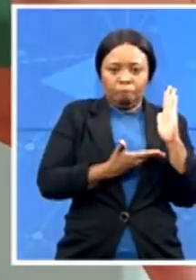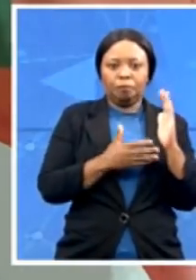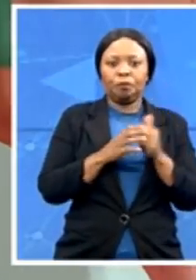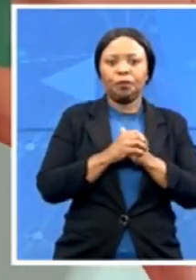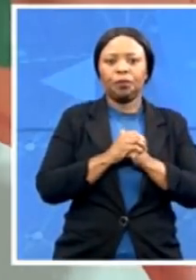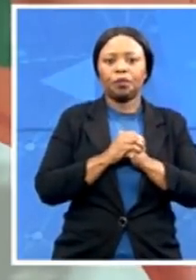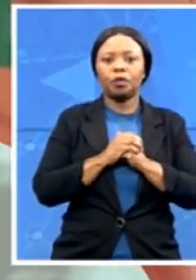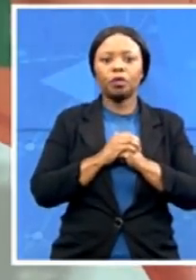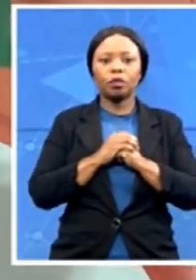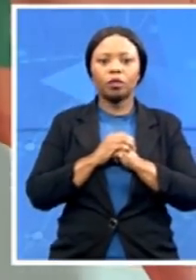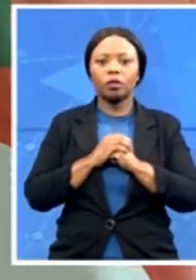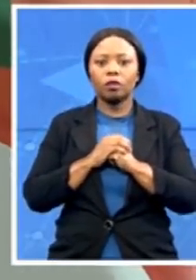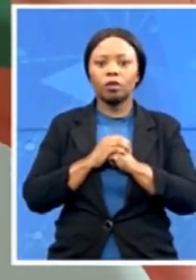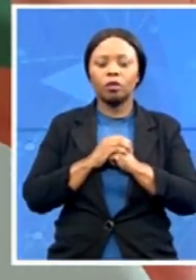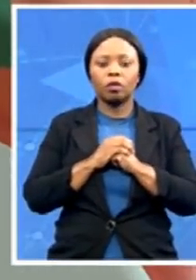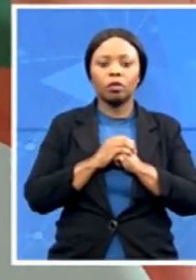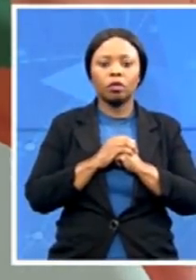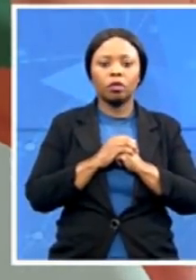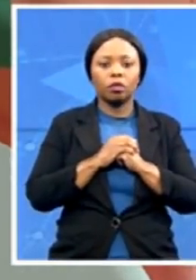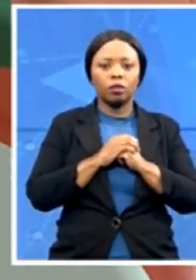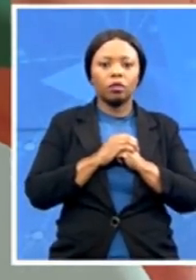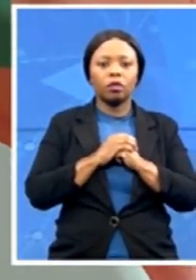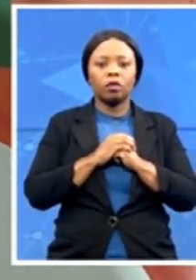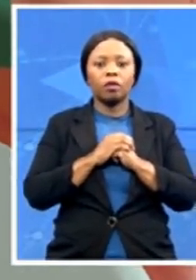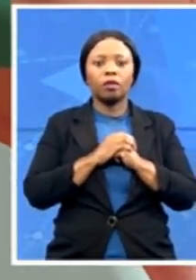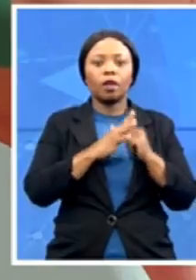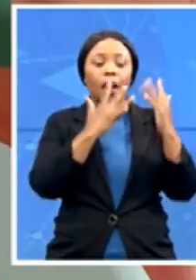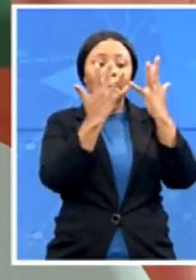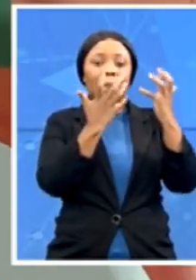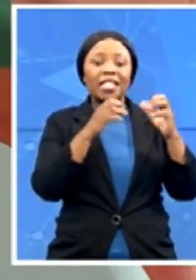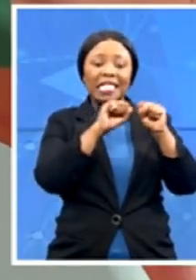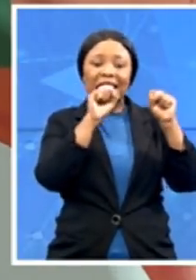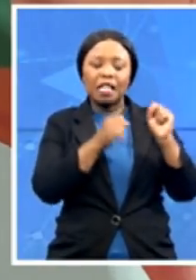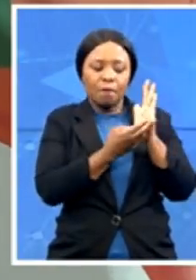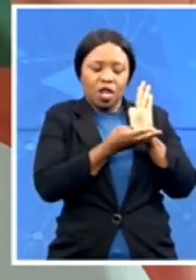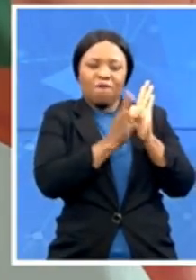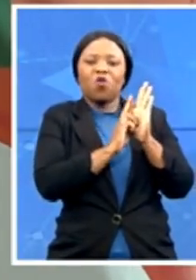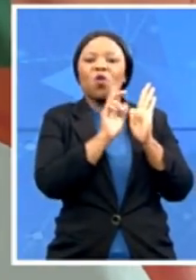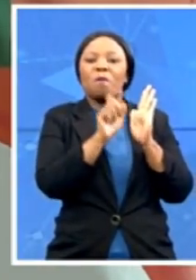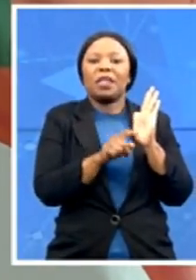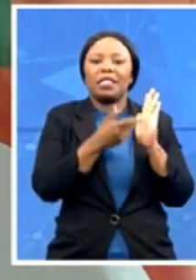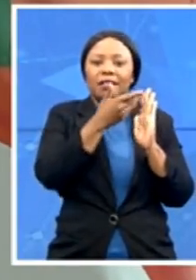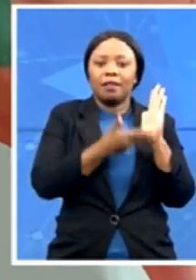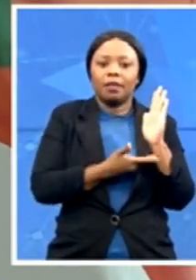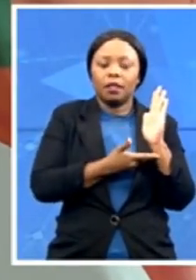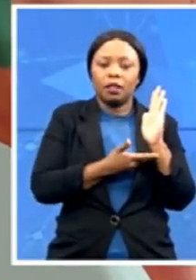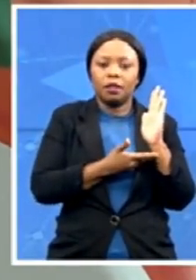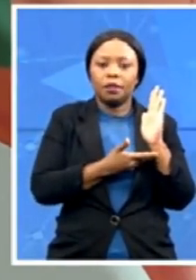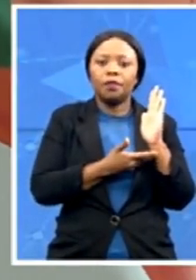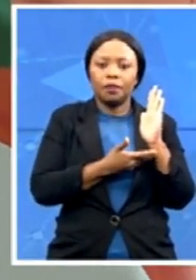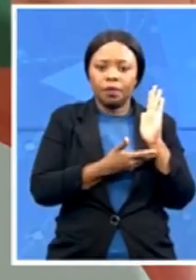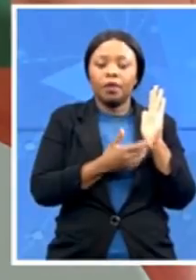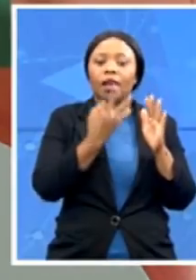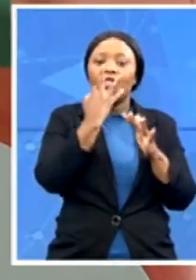We must also review the budgeting system as the three-year allocation cycle does not work.